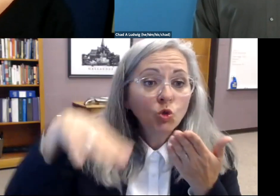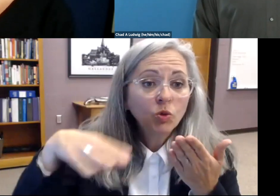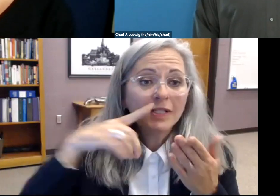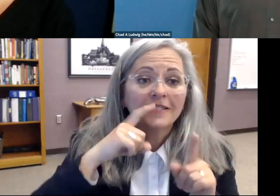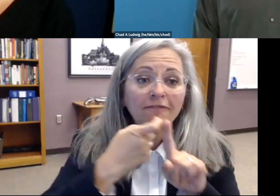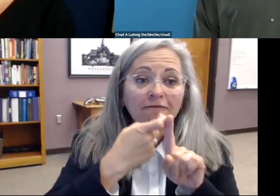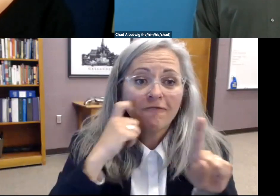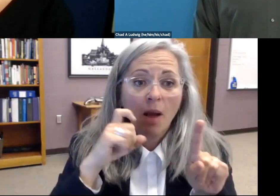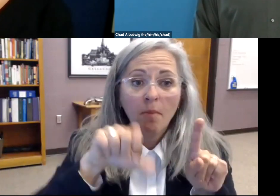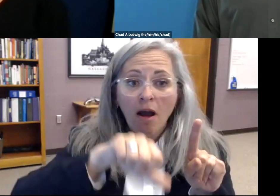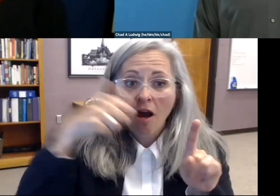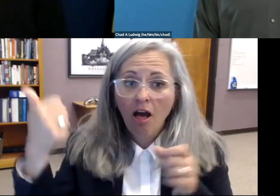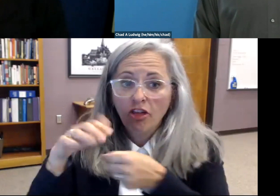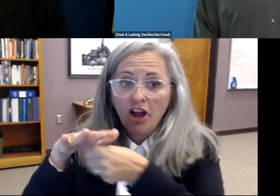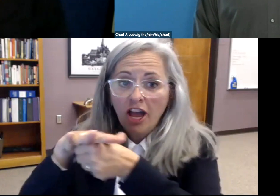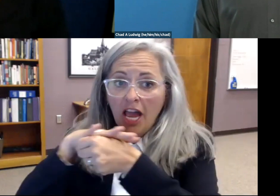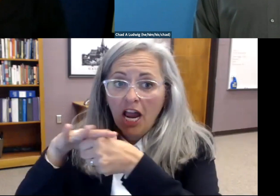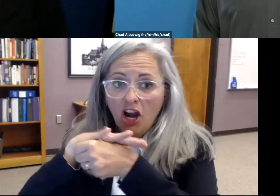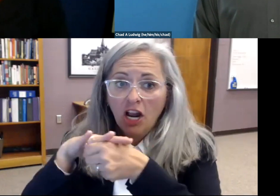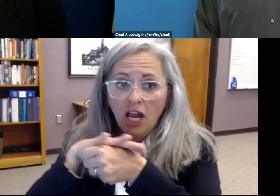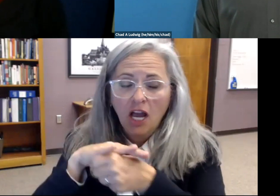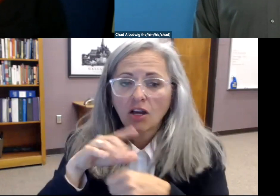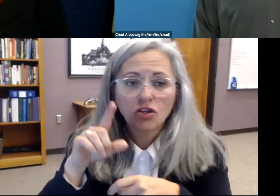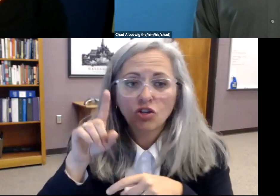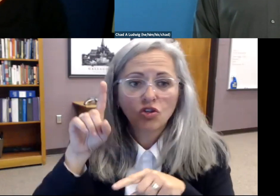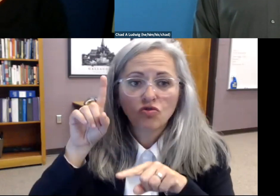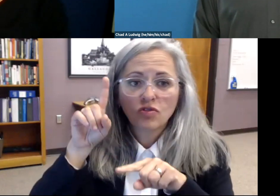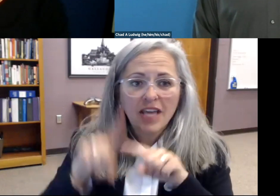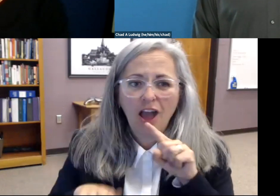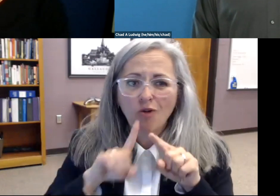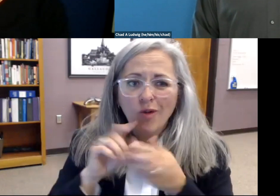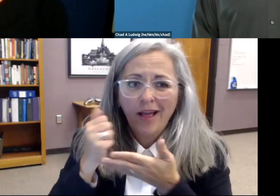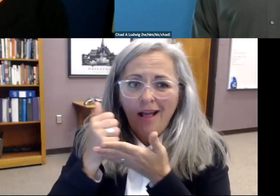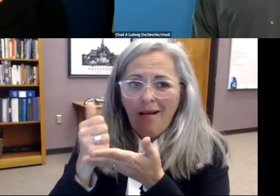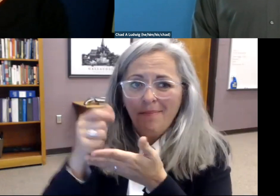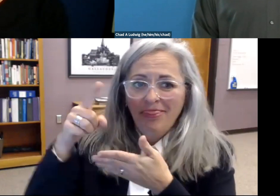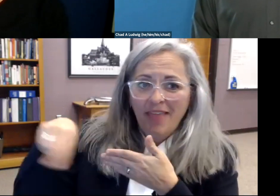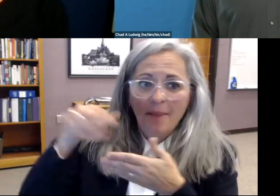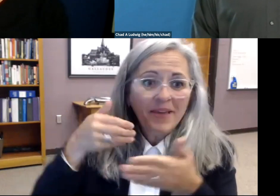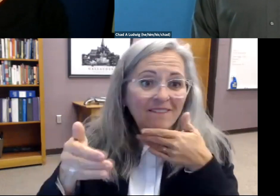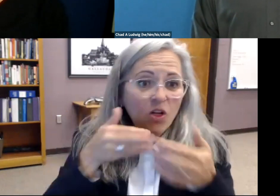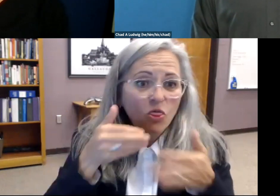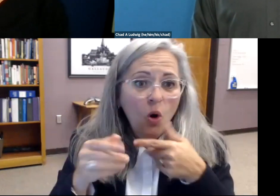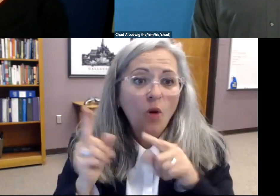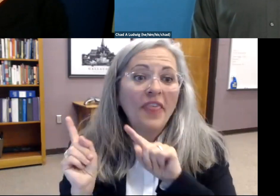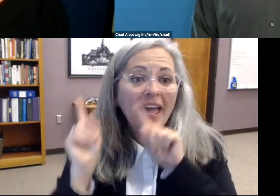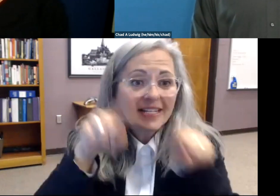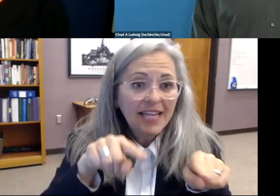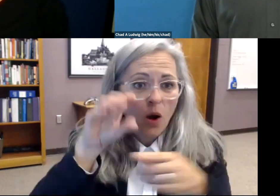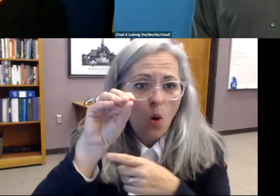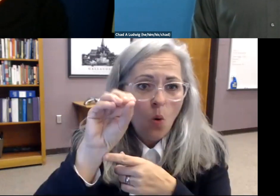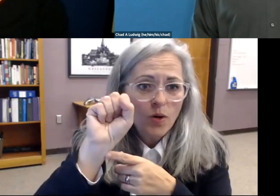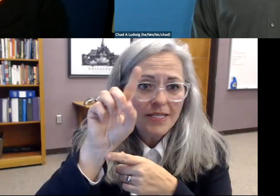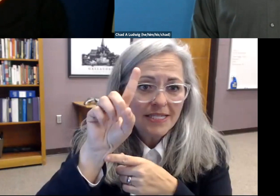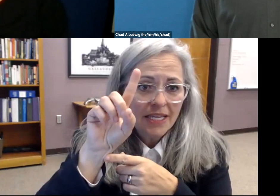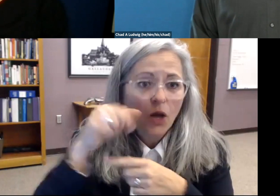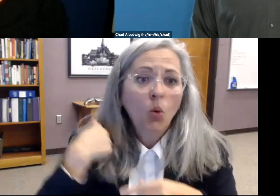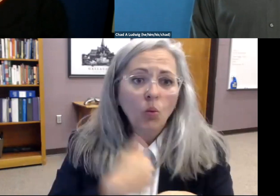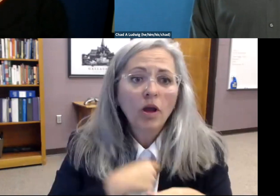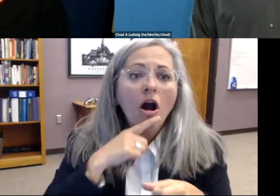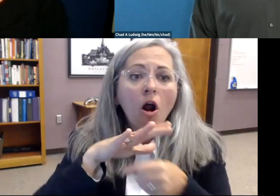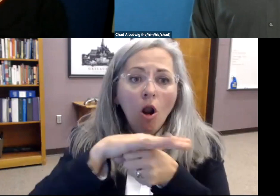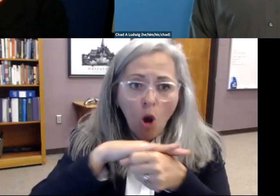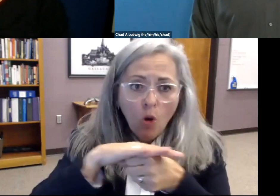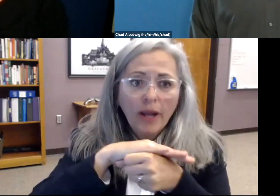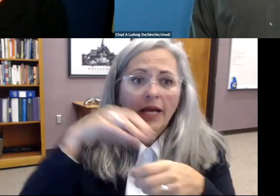saying. Okay, so if there are students from other areas, you may or may not be able to help them even though they